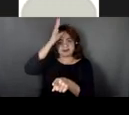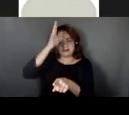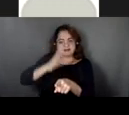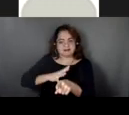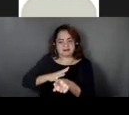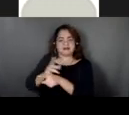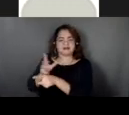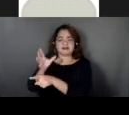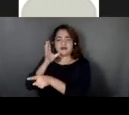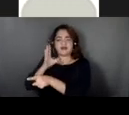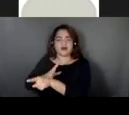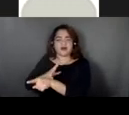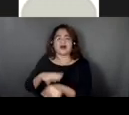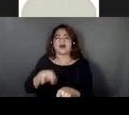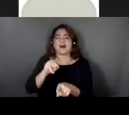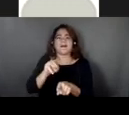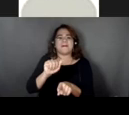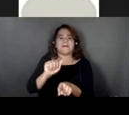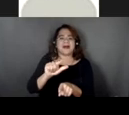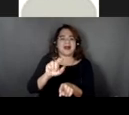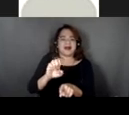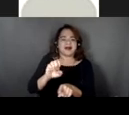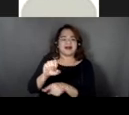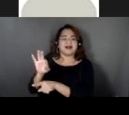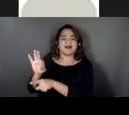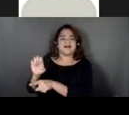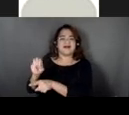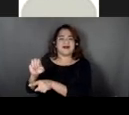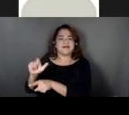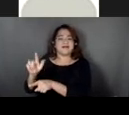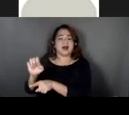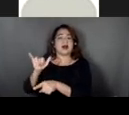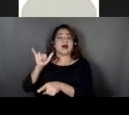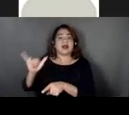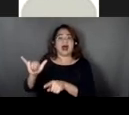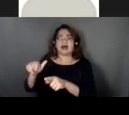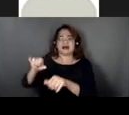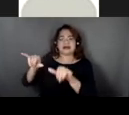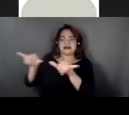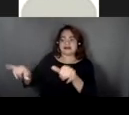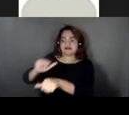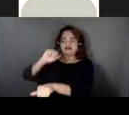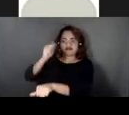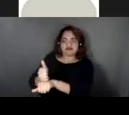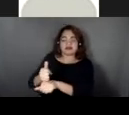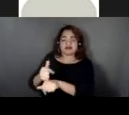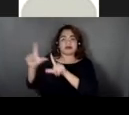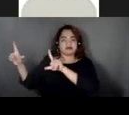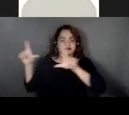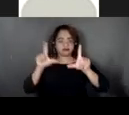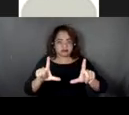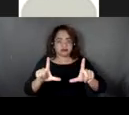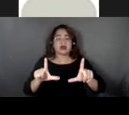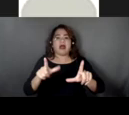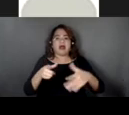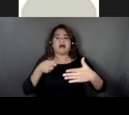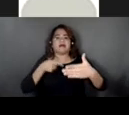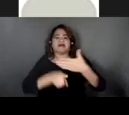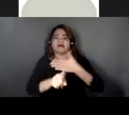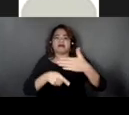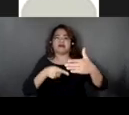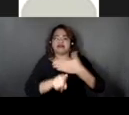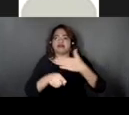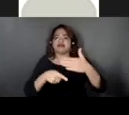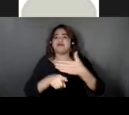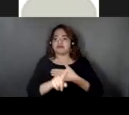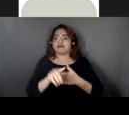experiences, each one of those little microaggressions can build up, and a single one of those experiences can be enough to have